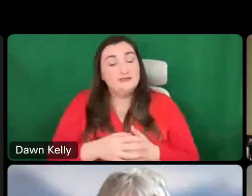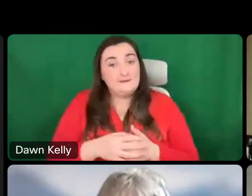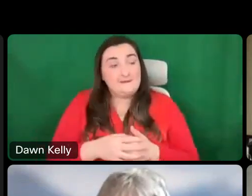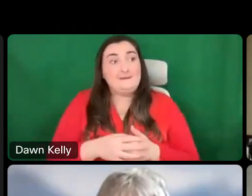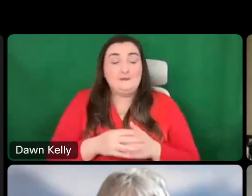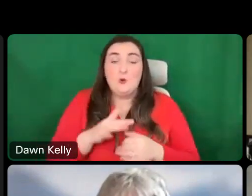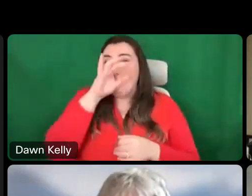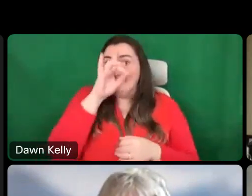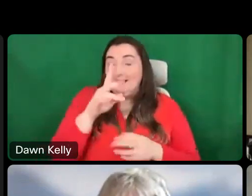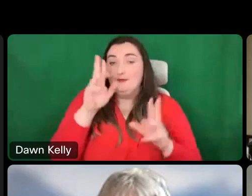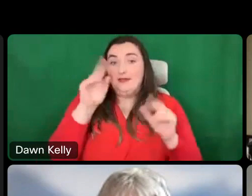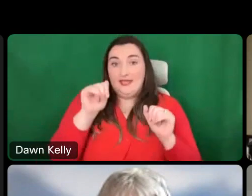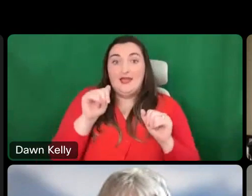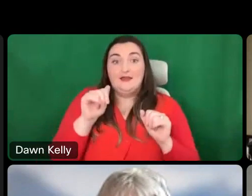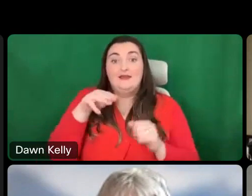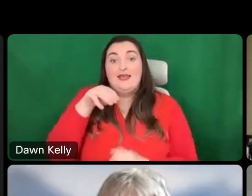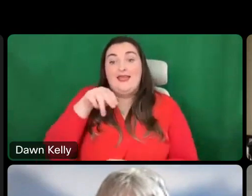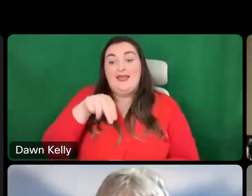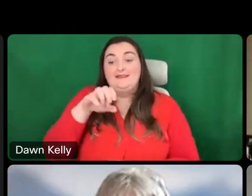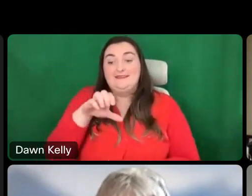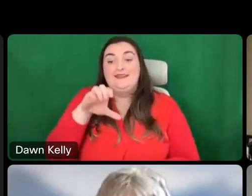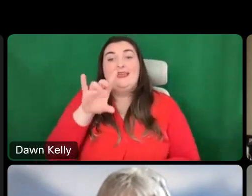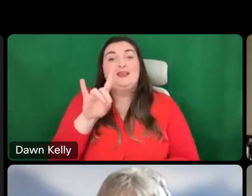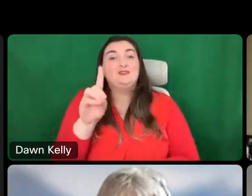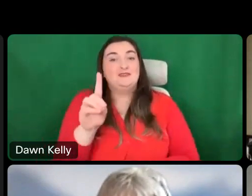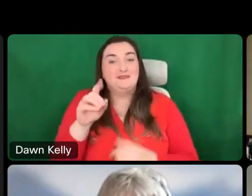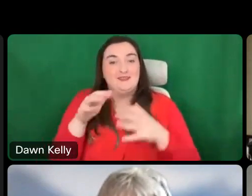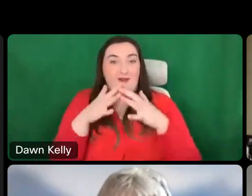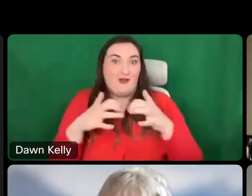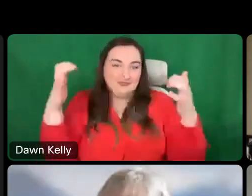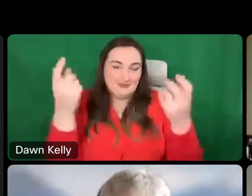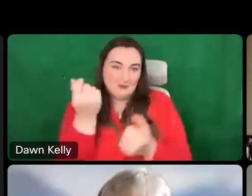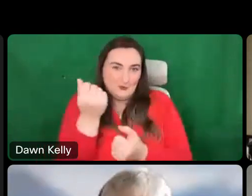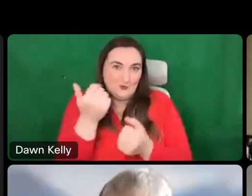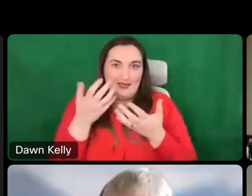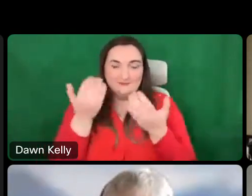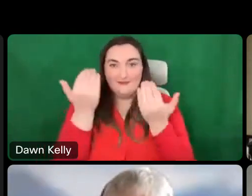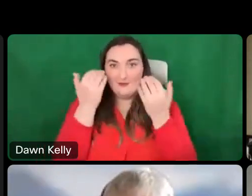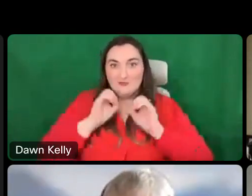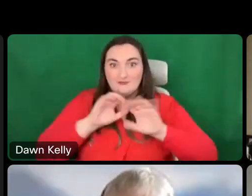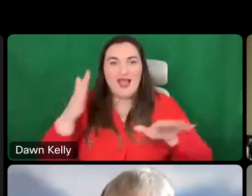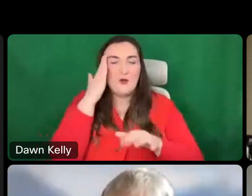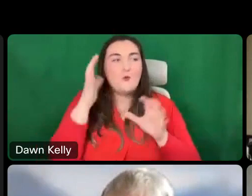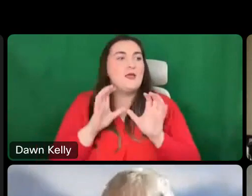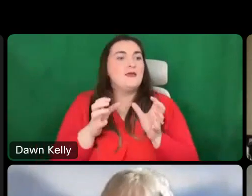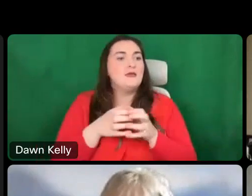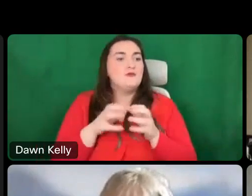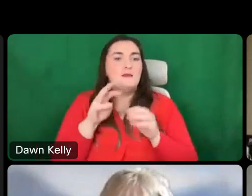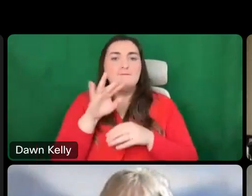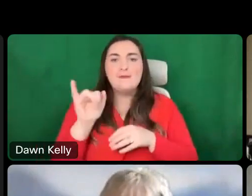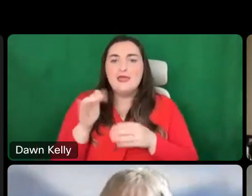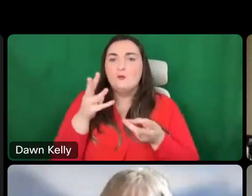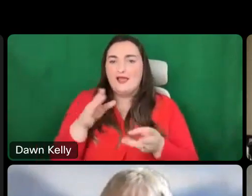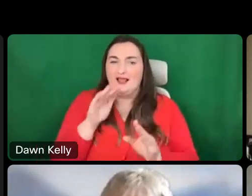be reaching our NCHD audience, and I know that the team are kind of doing a bit of a roadshow in April and May and visiting different hospital